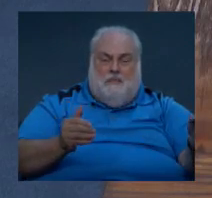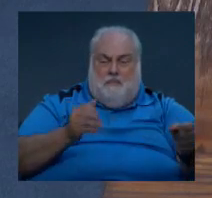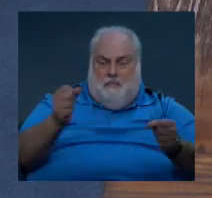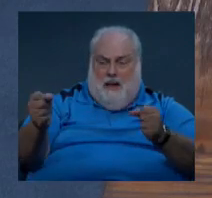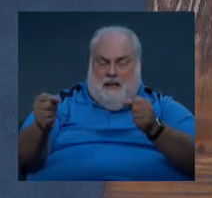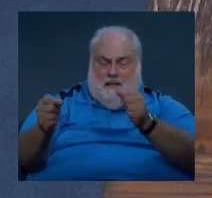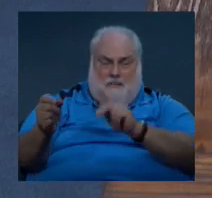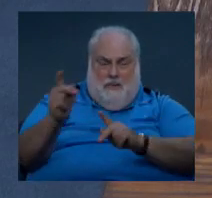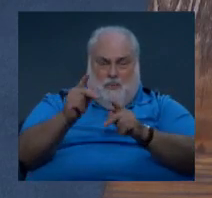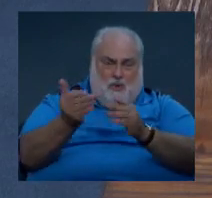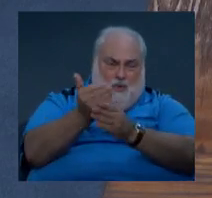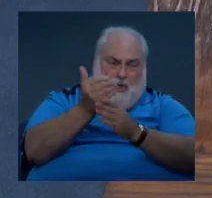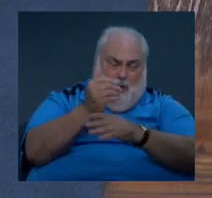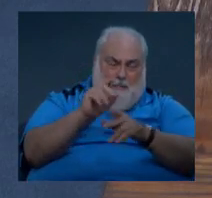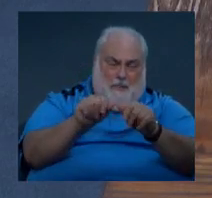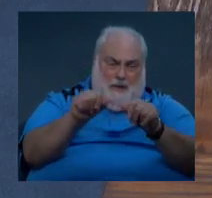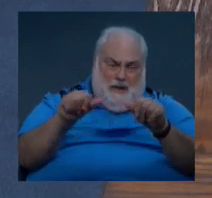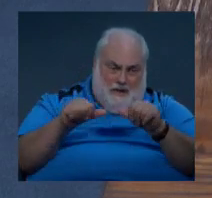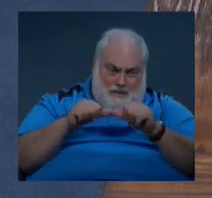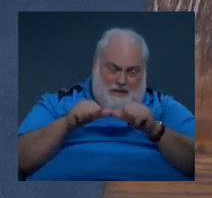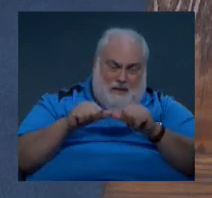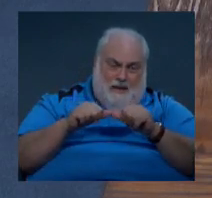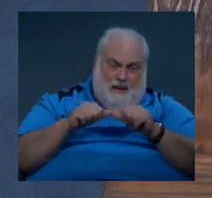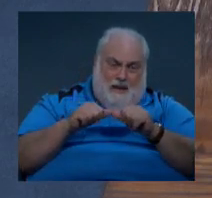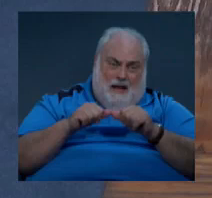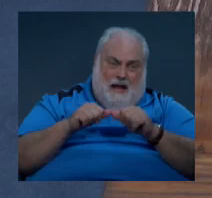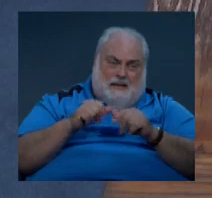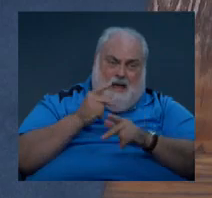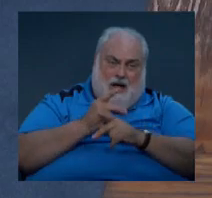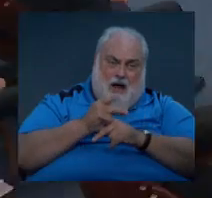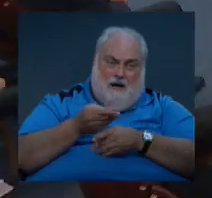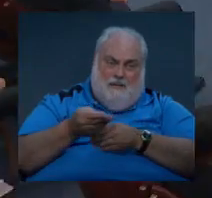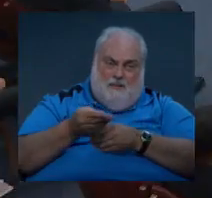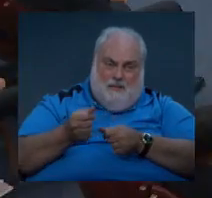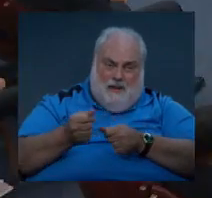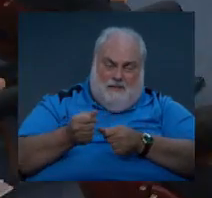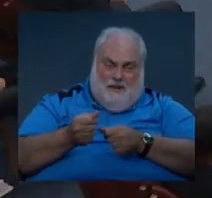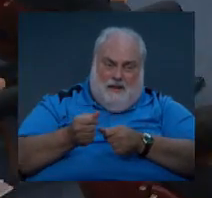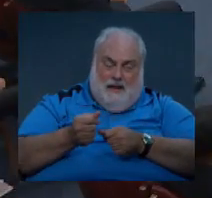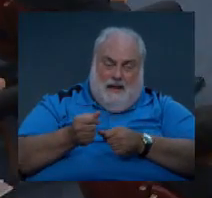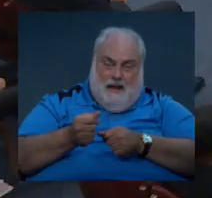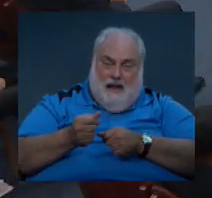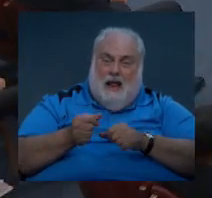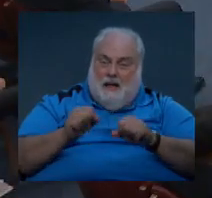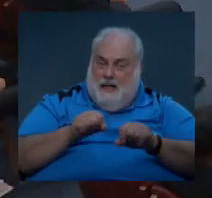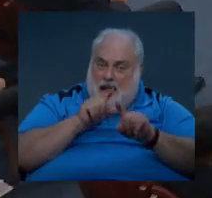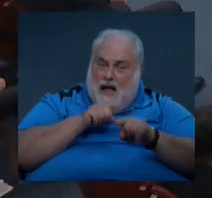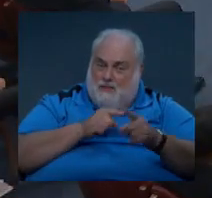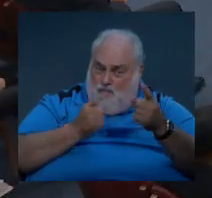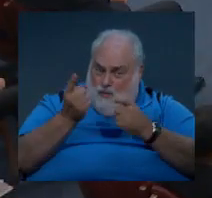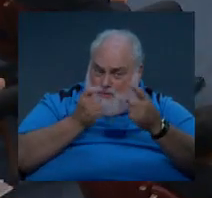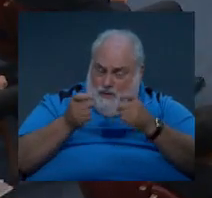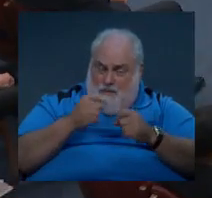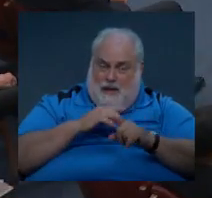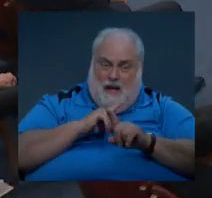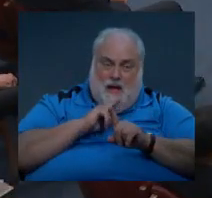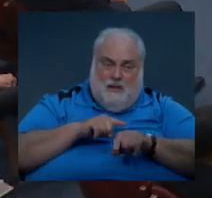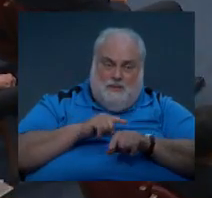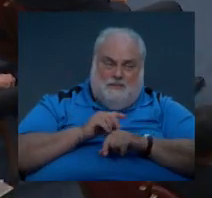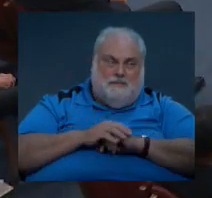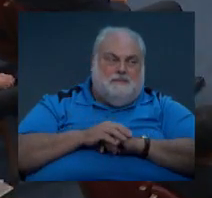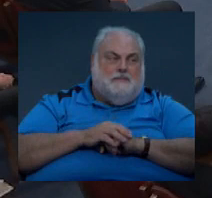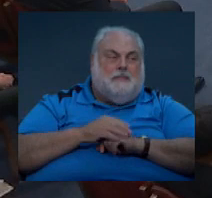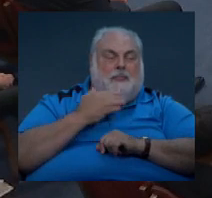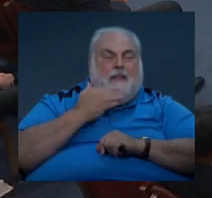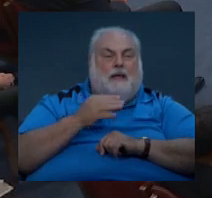many people as we can and also facilitate the bumping process. And I'm available to answer any questions if you would like. Thank